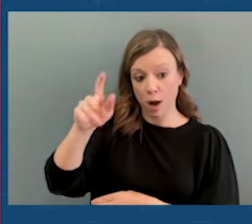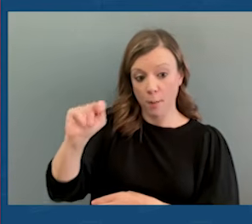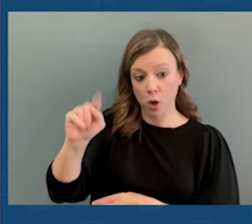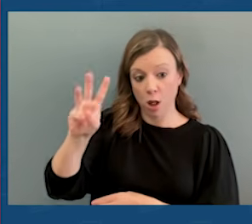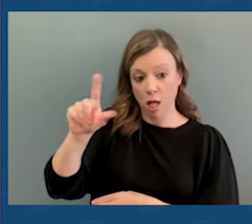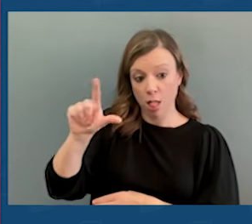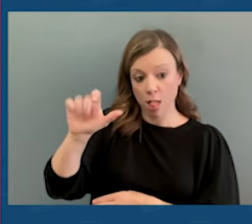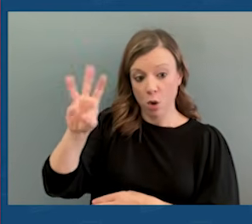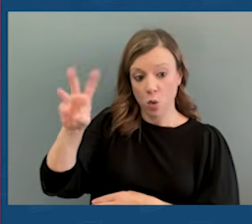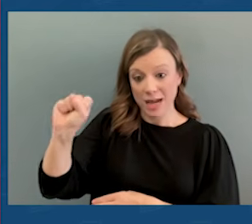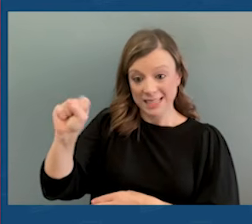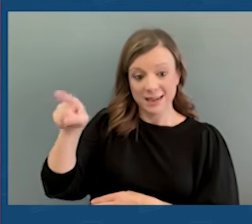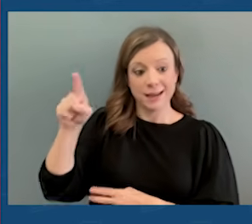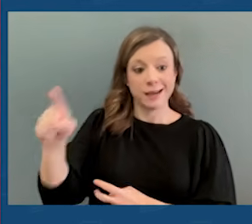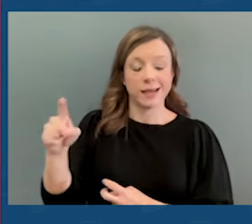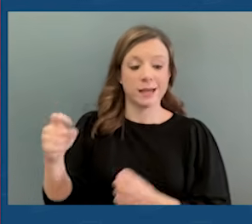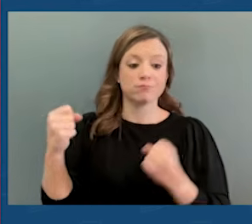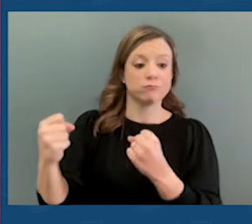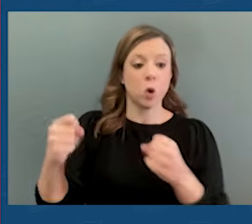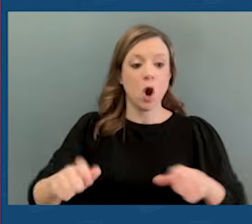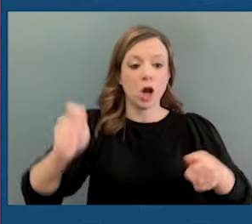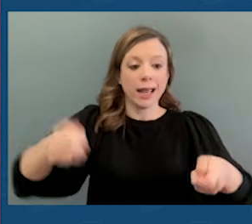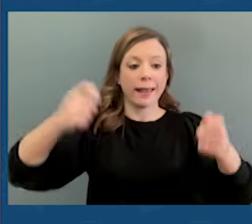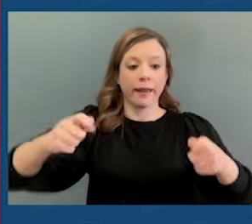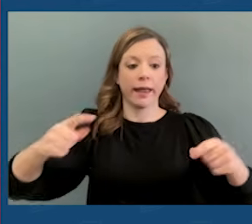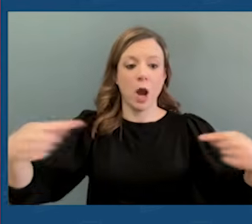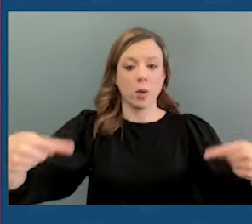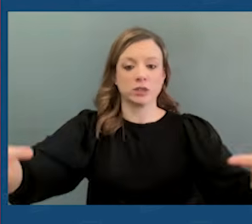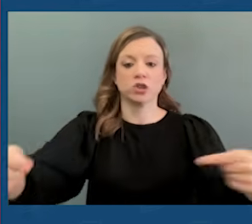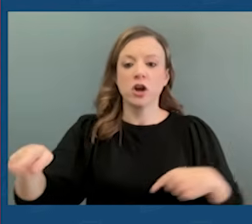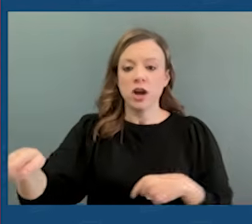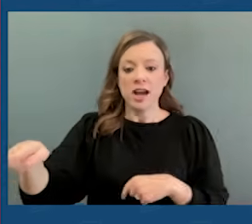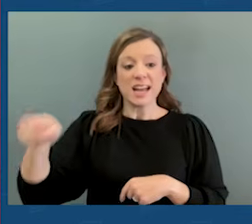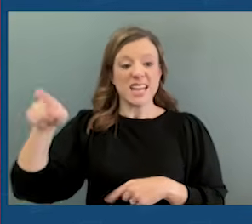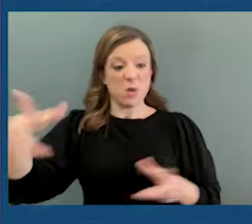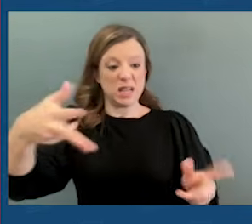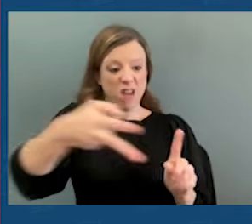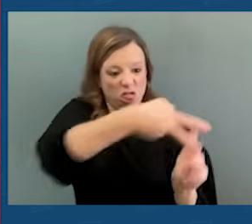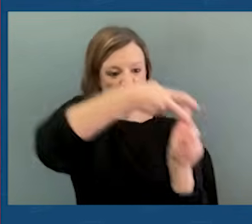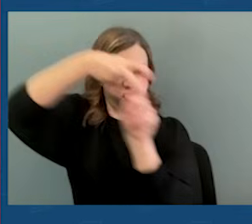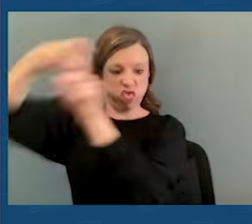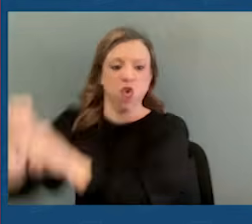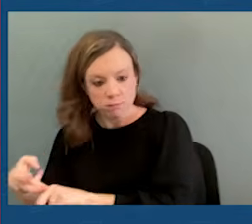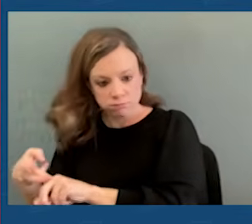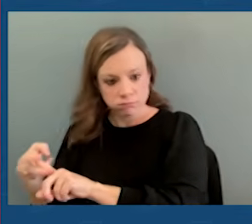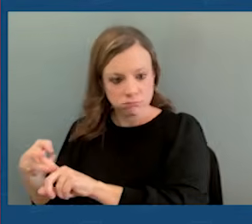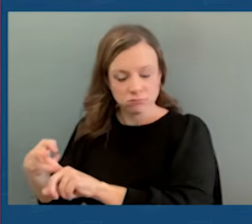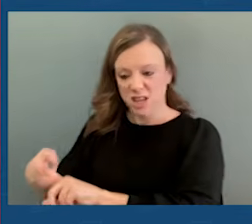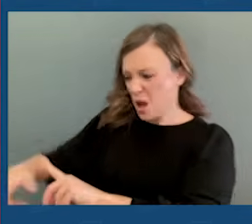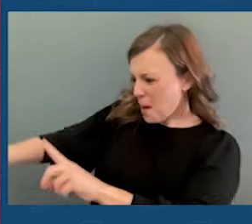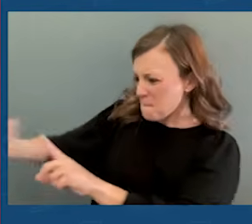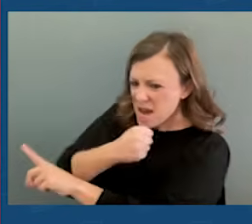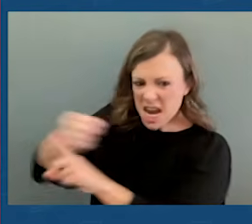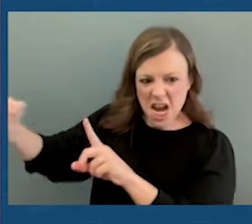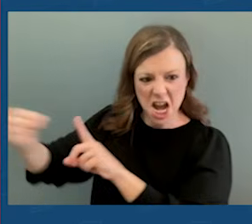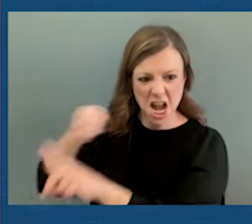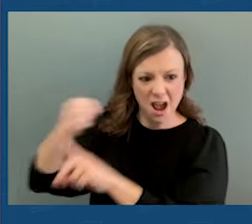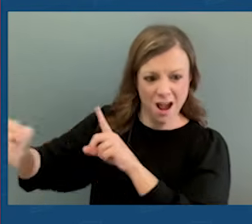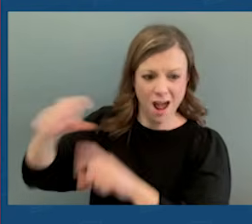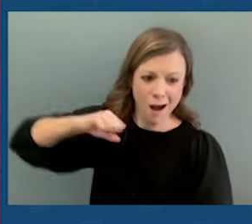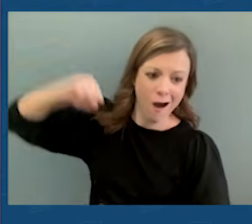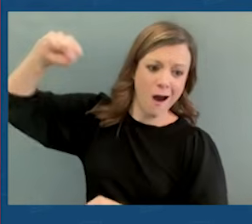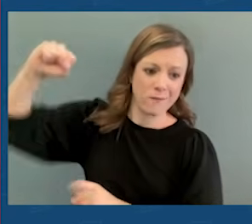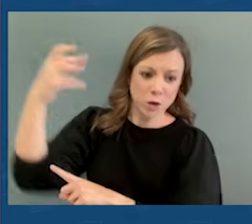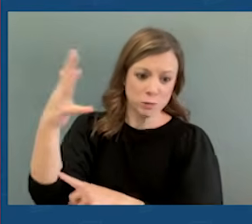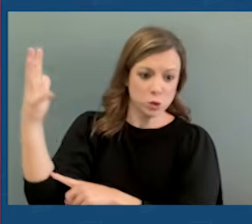drove a carriage for a hotel, was dragged down the street by an angry mob. He was beaten and hung from a tree after being accused of